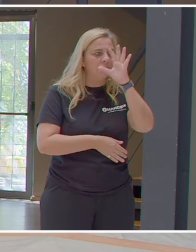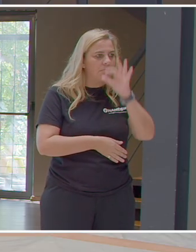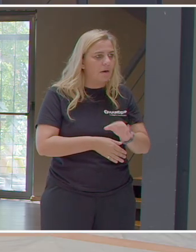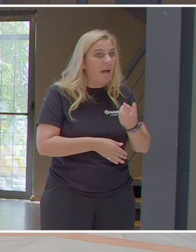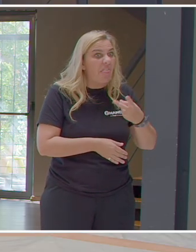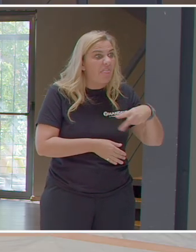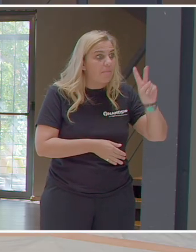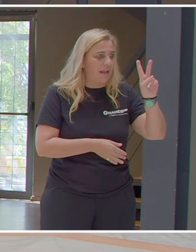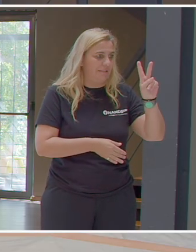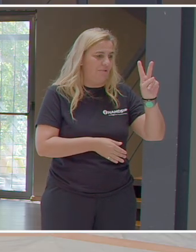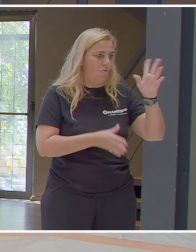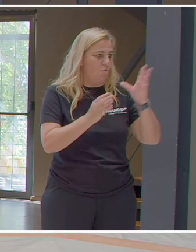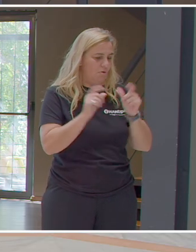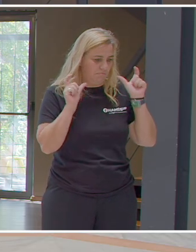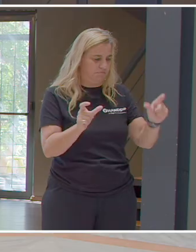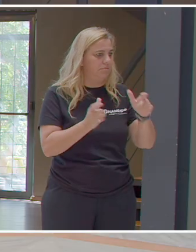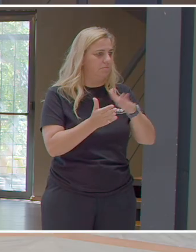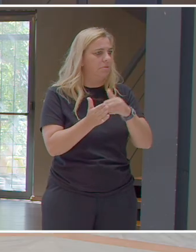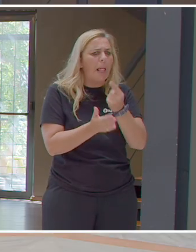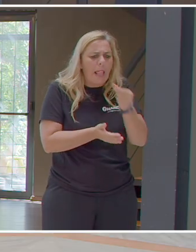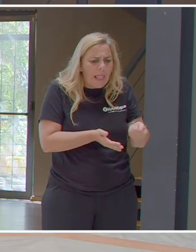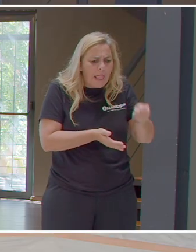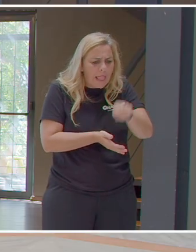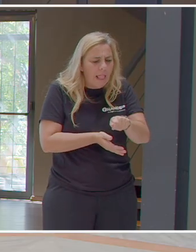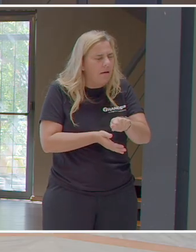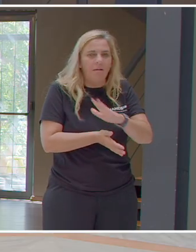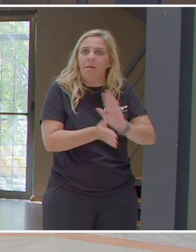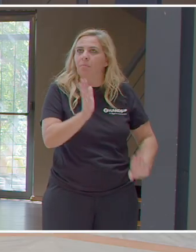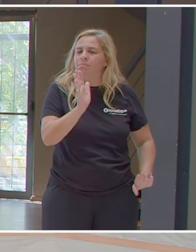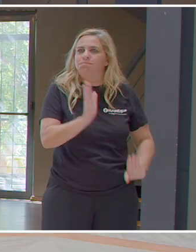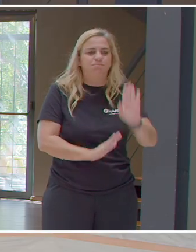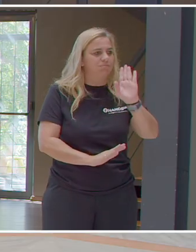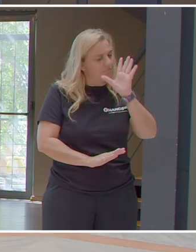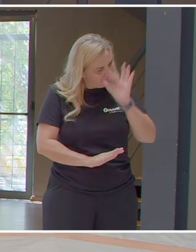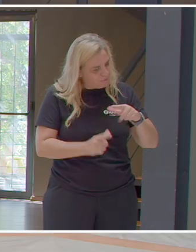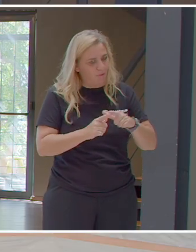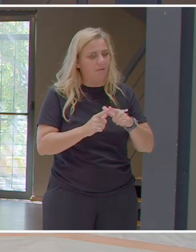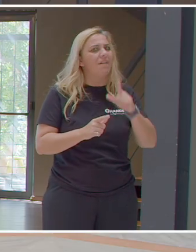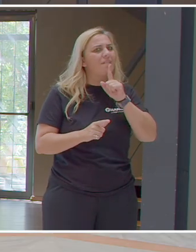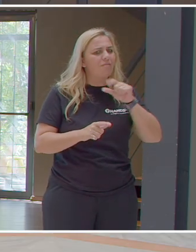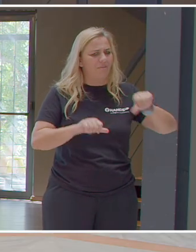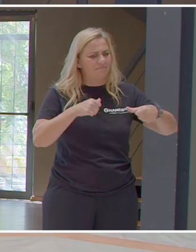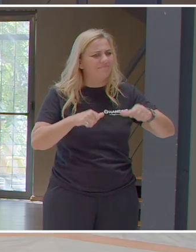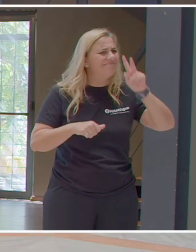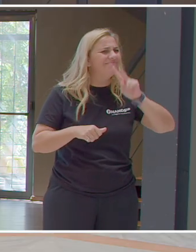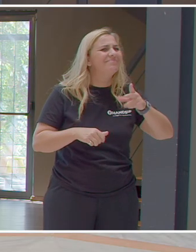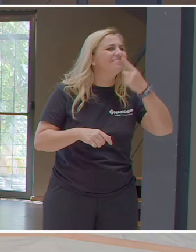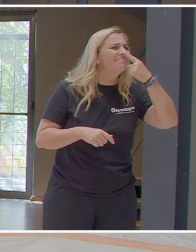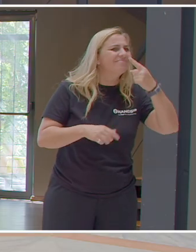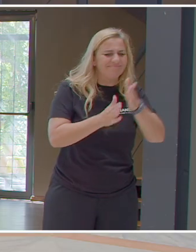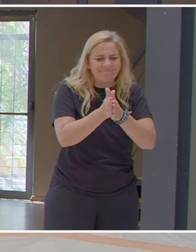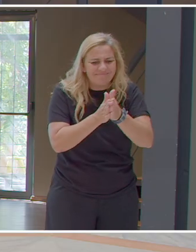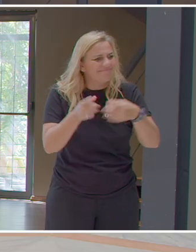antioxidant amount. Like little teaspoon, and then it's just poof. So try to use herbs and spices as much as